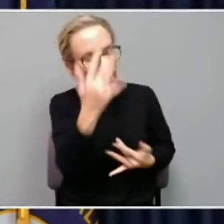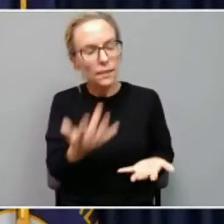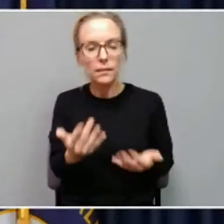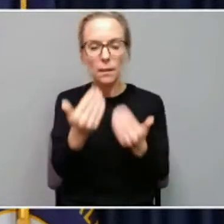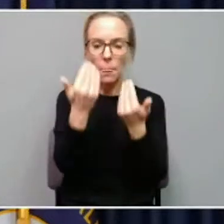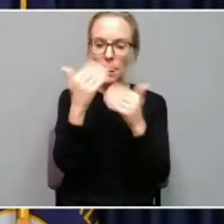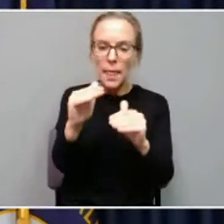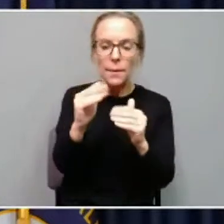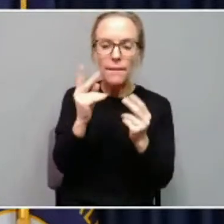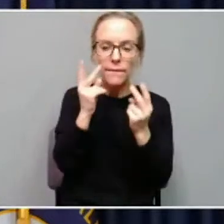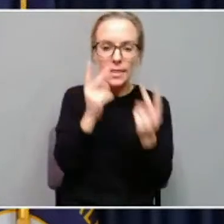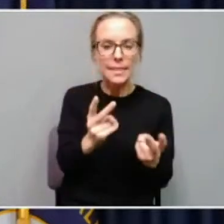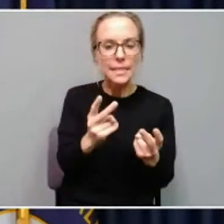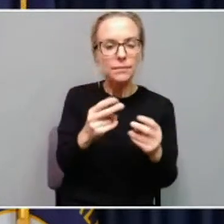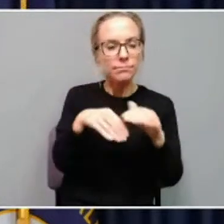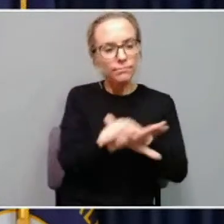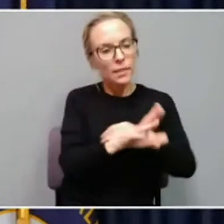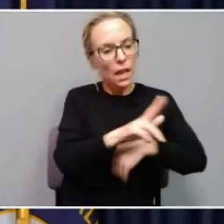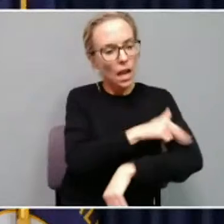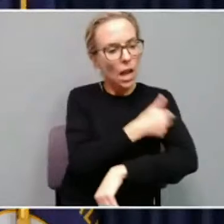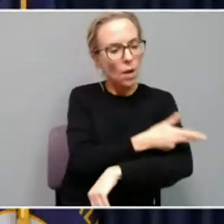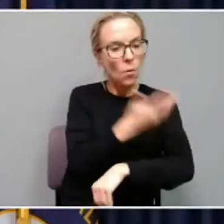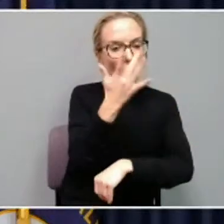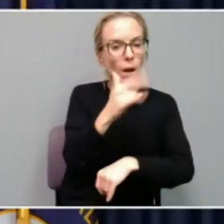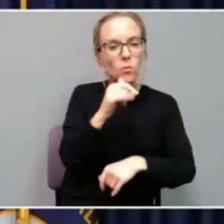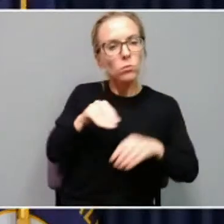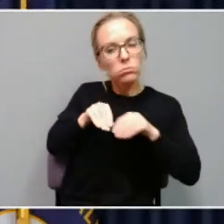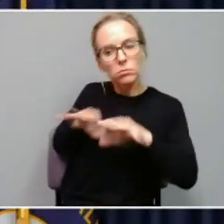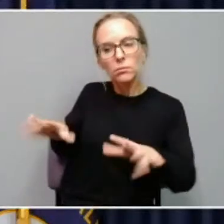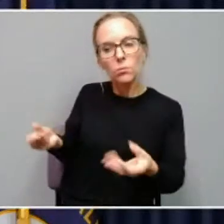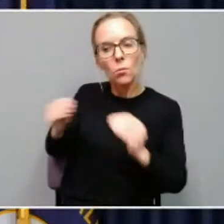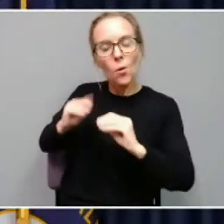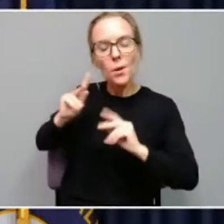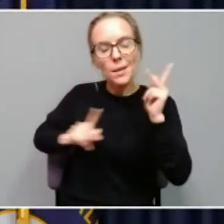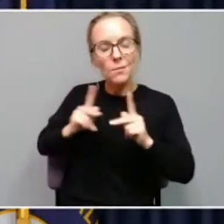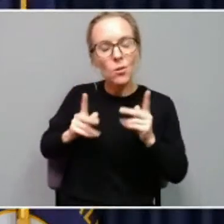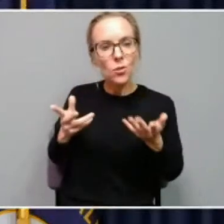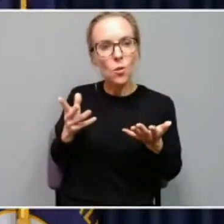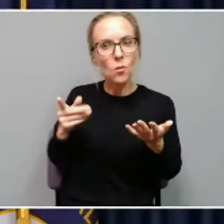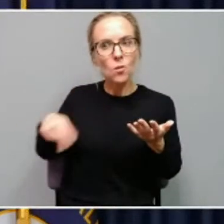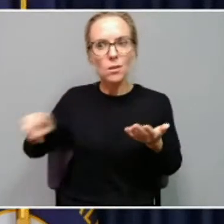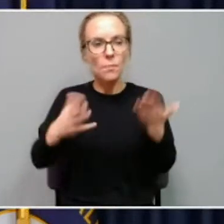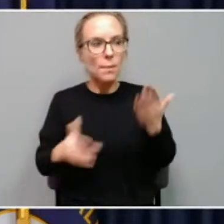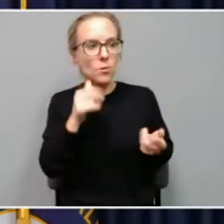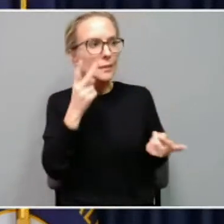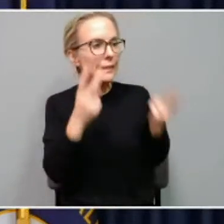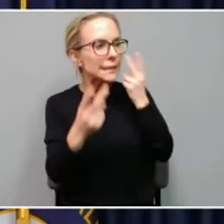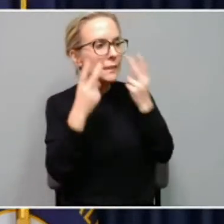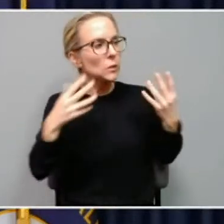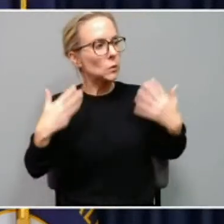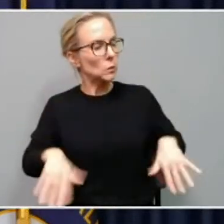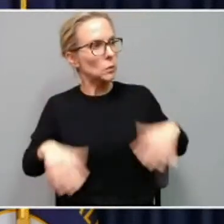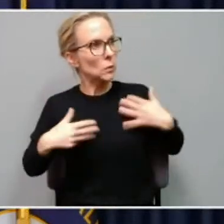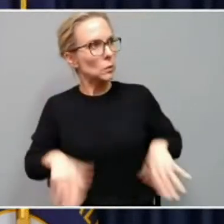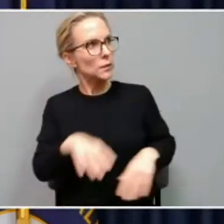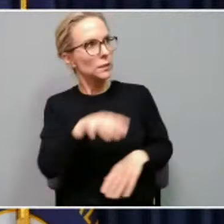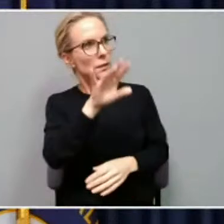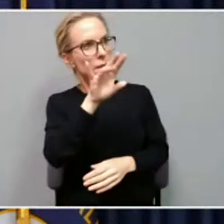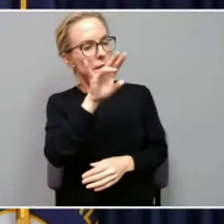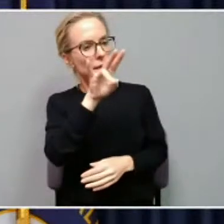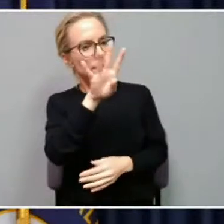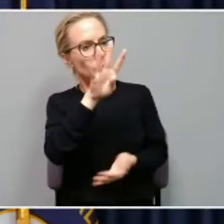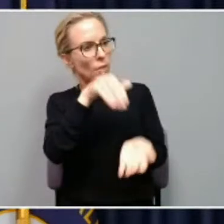visitation in hospitals, so we don't infect more people. And so you don't see what 7,400 people dying looks